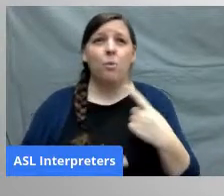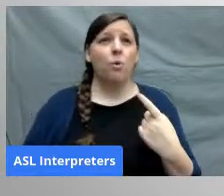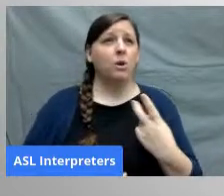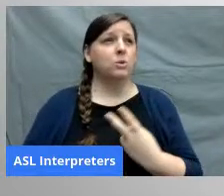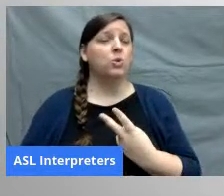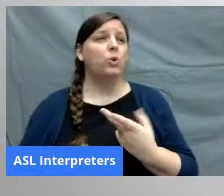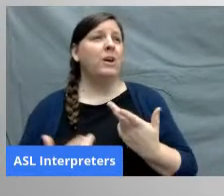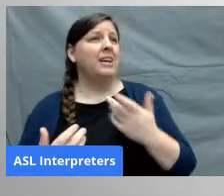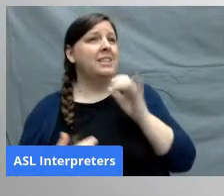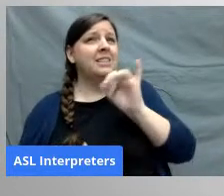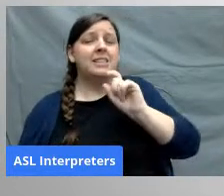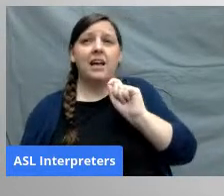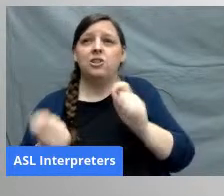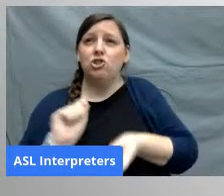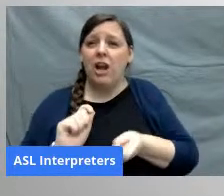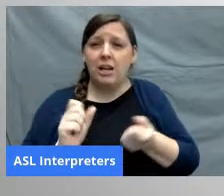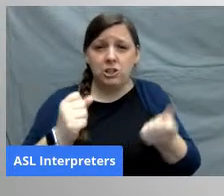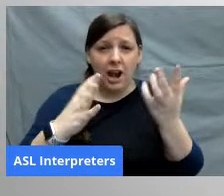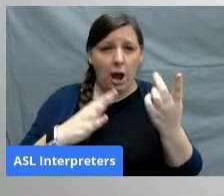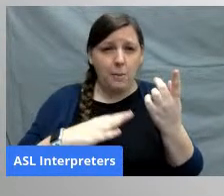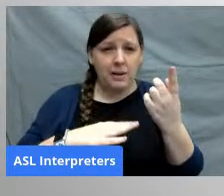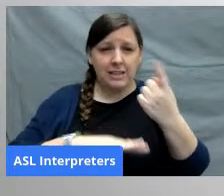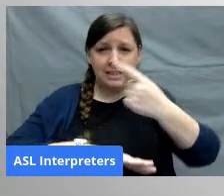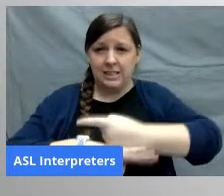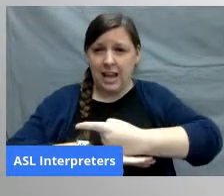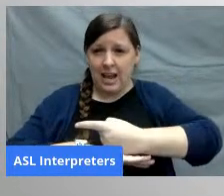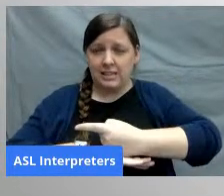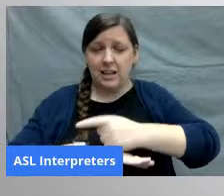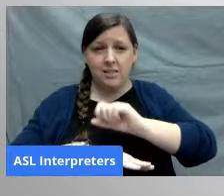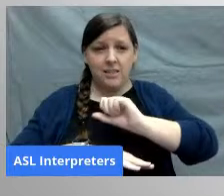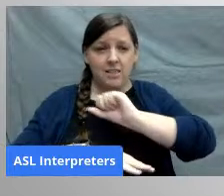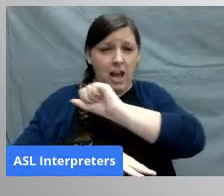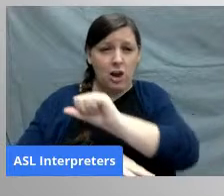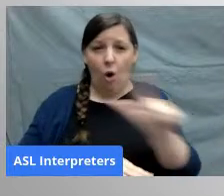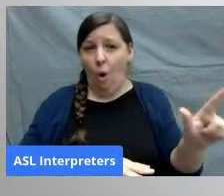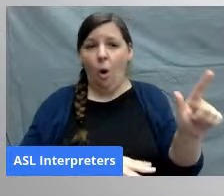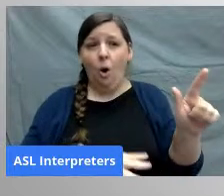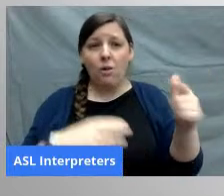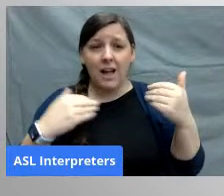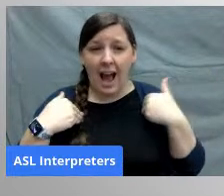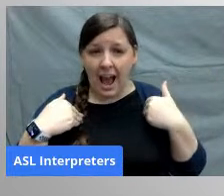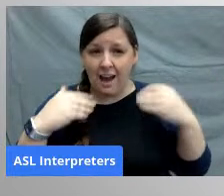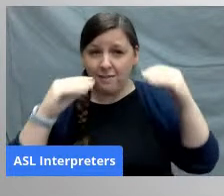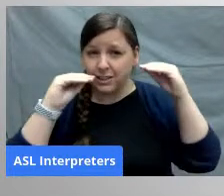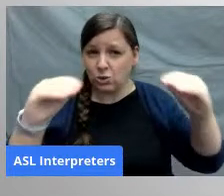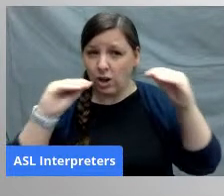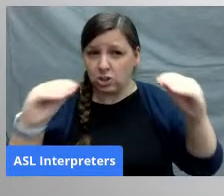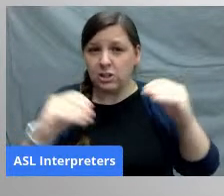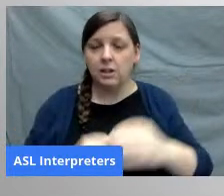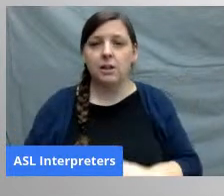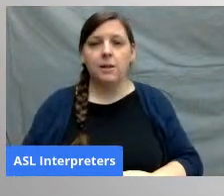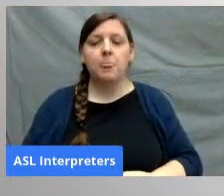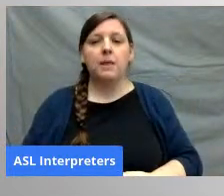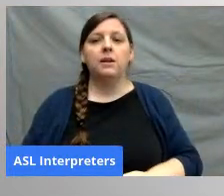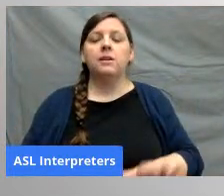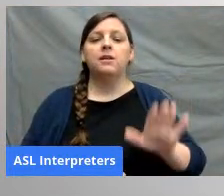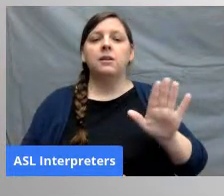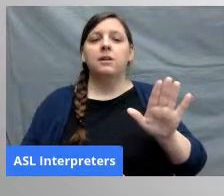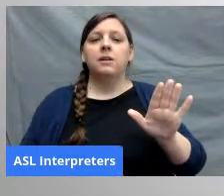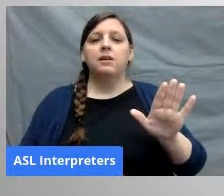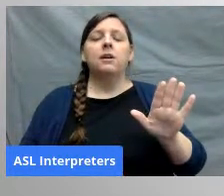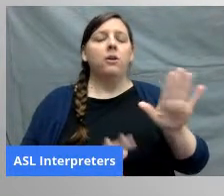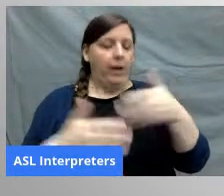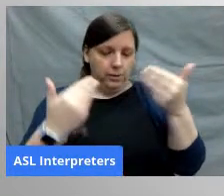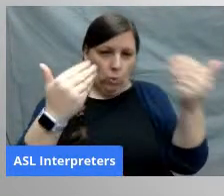that they're all doing instruction? I don't think, that's the part. Right. I think, go